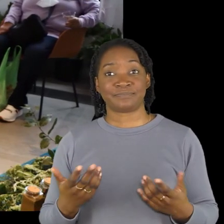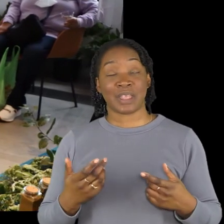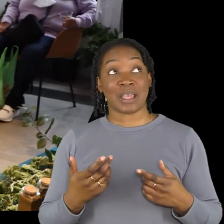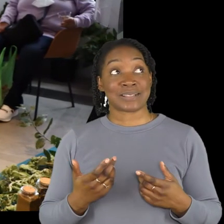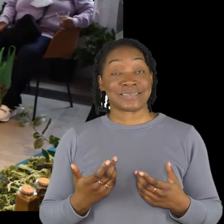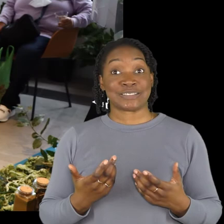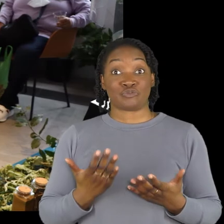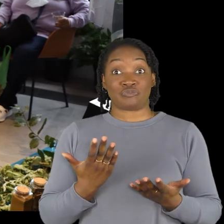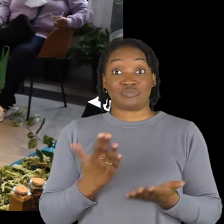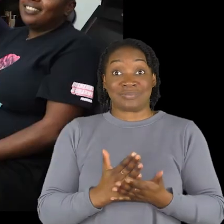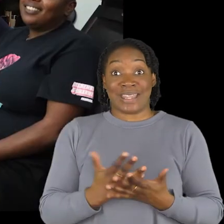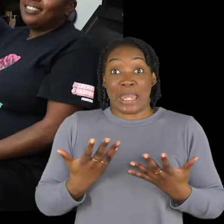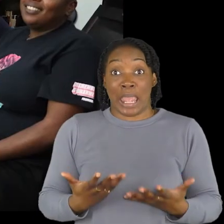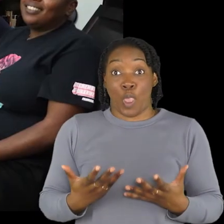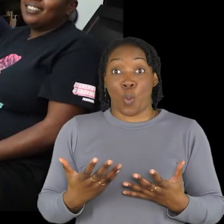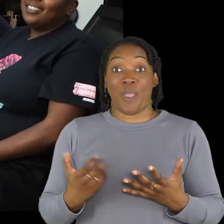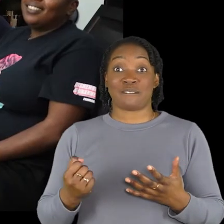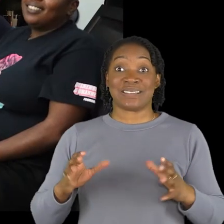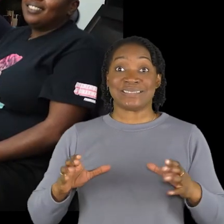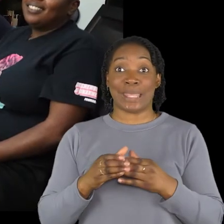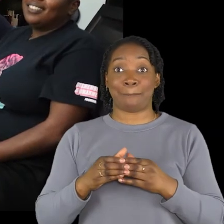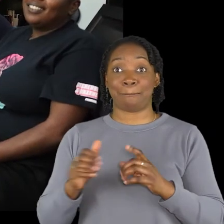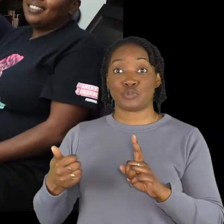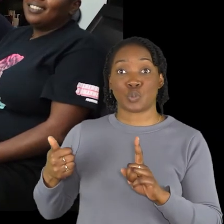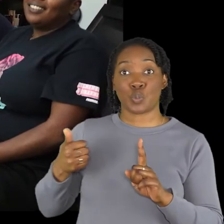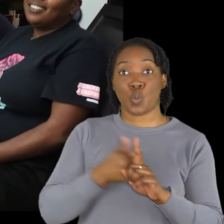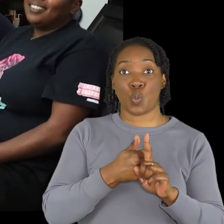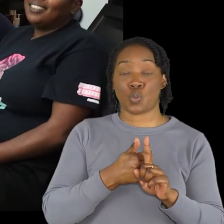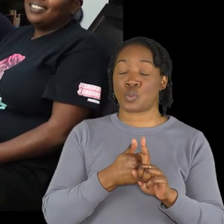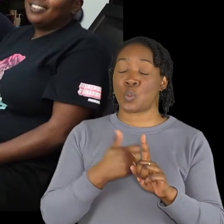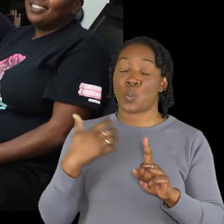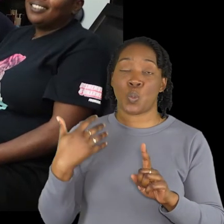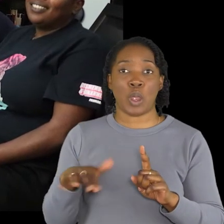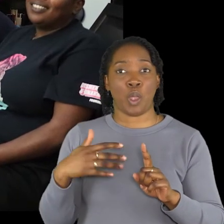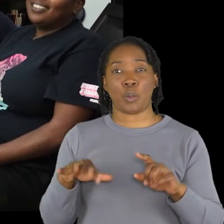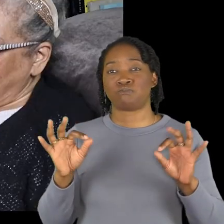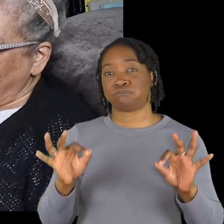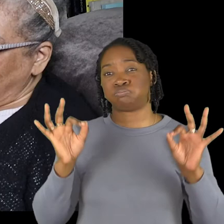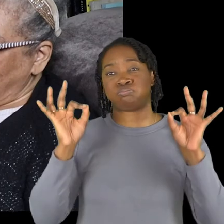and the fact that I've had a team behind me has just been exceptional.